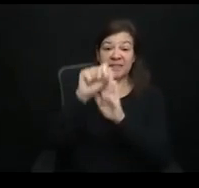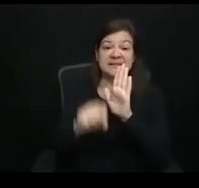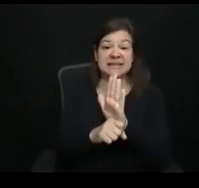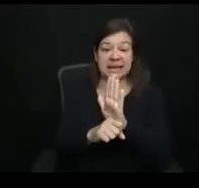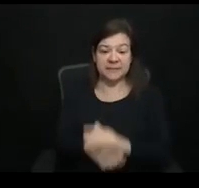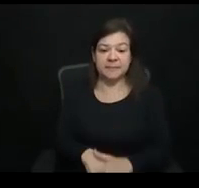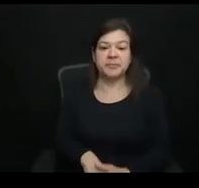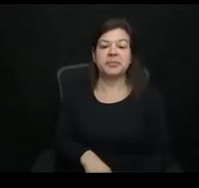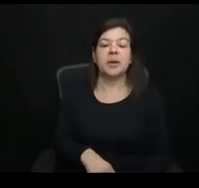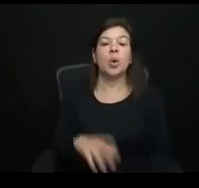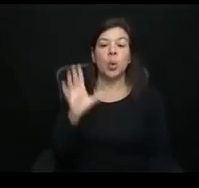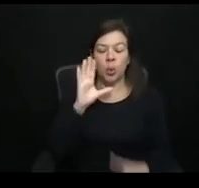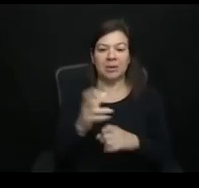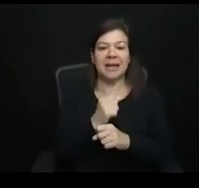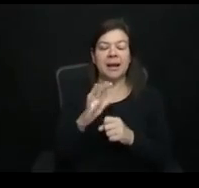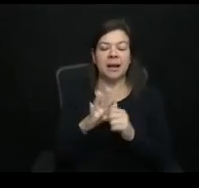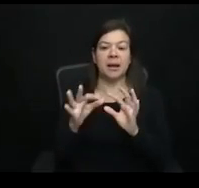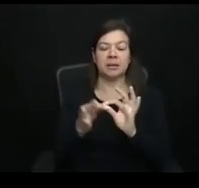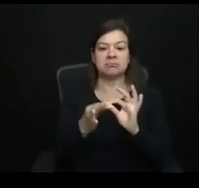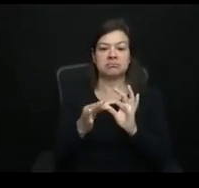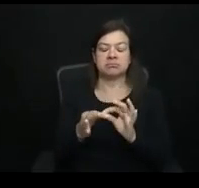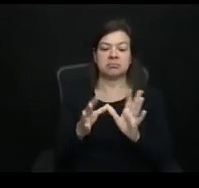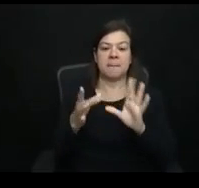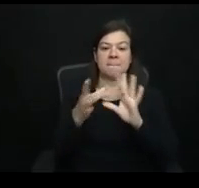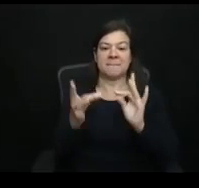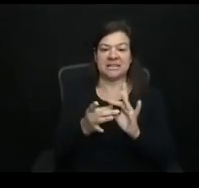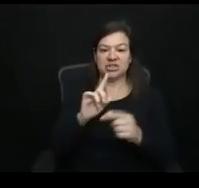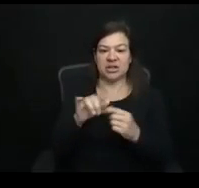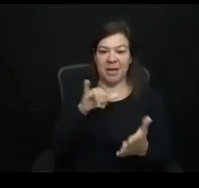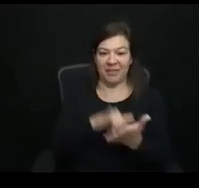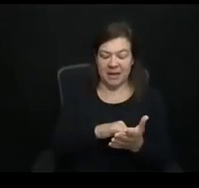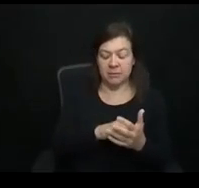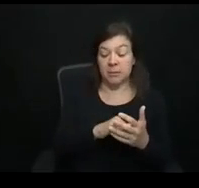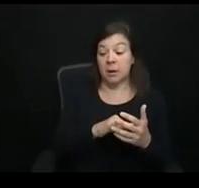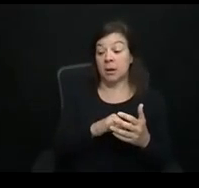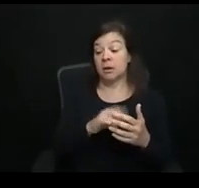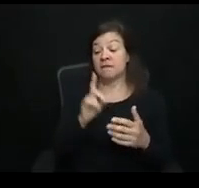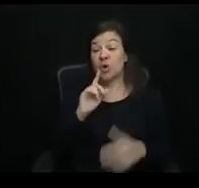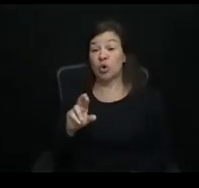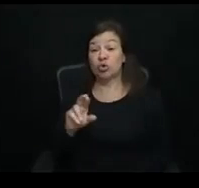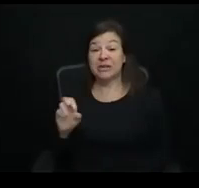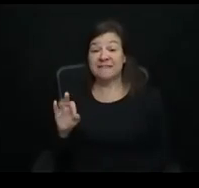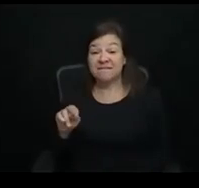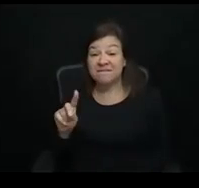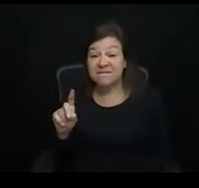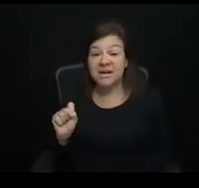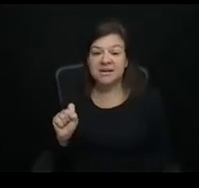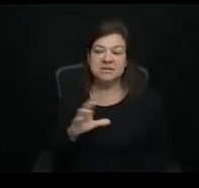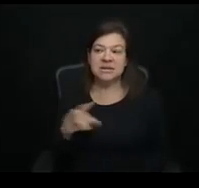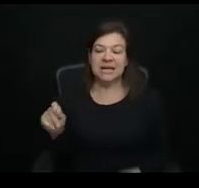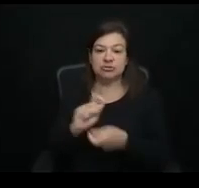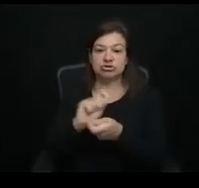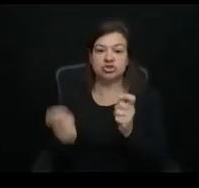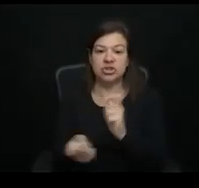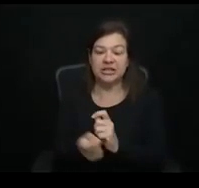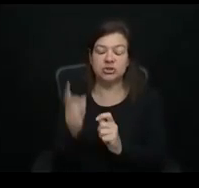a coordinated, consistent messaging about it. As far as refunds and changes to